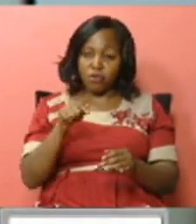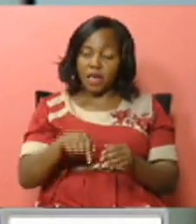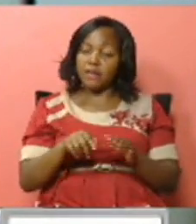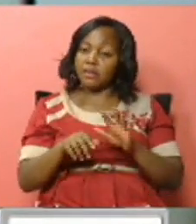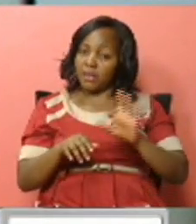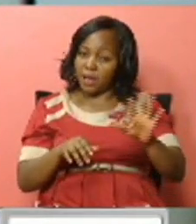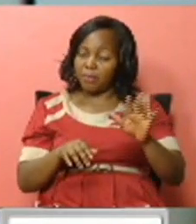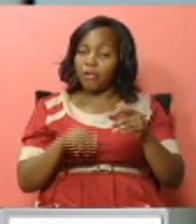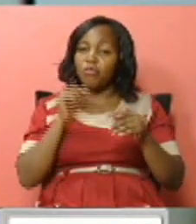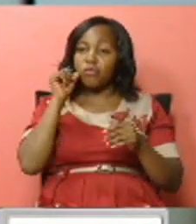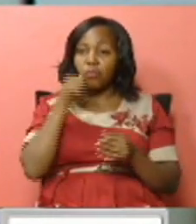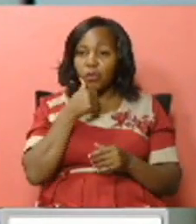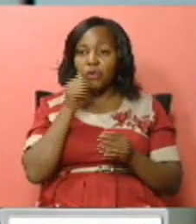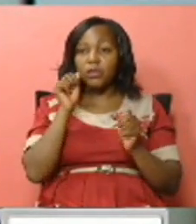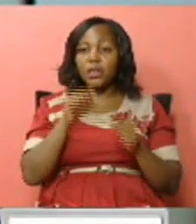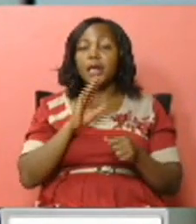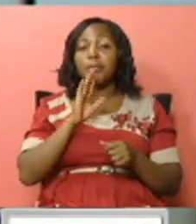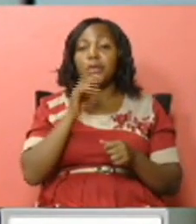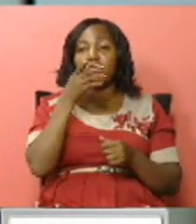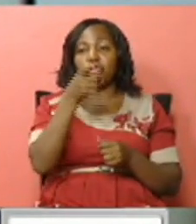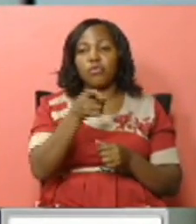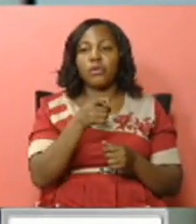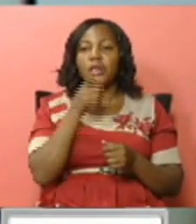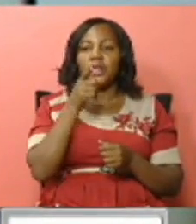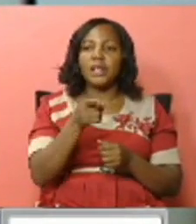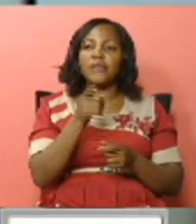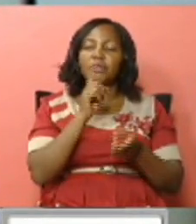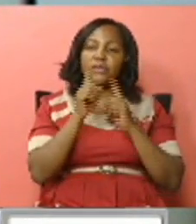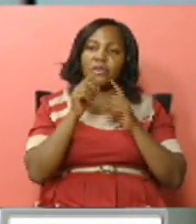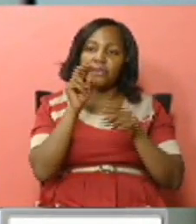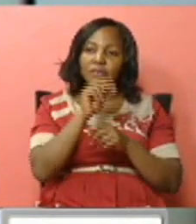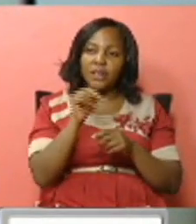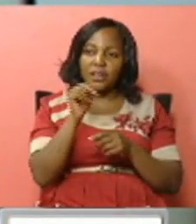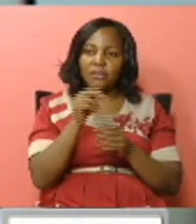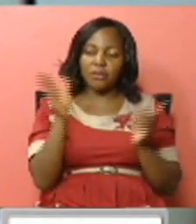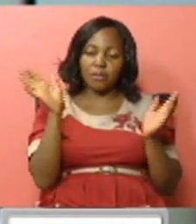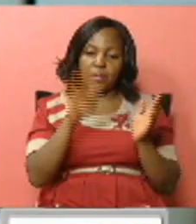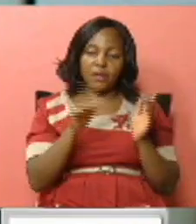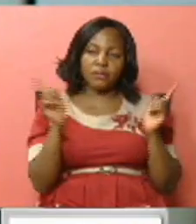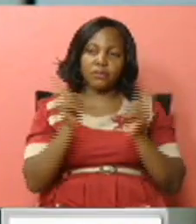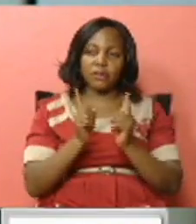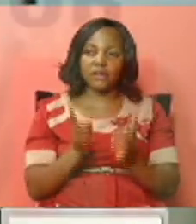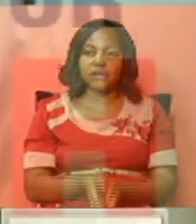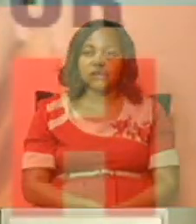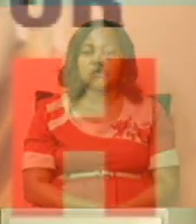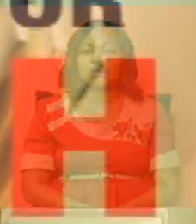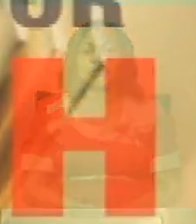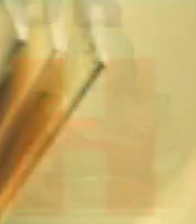tomorrow. Today it's them, tomorrow it is you. Now, that was it in Talk of the Nation. We'll be back shortly.